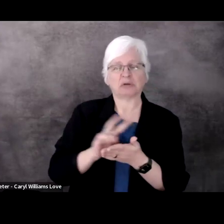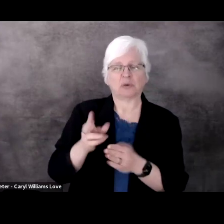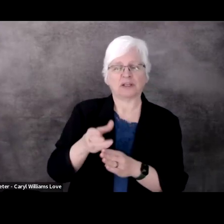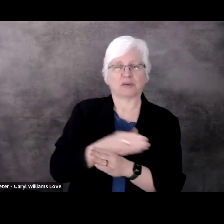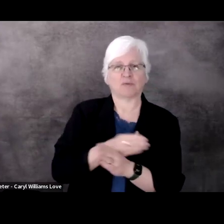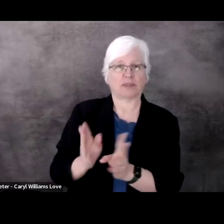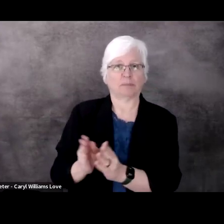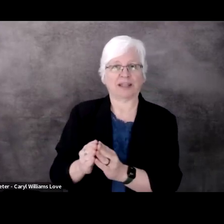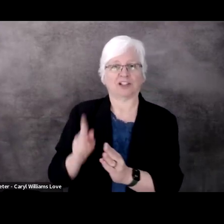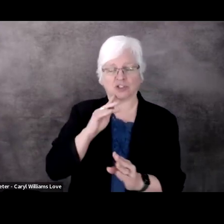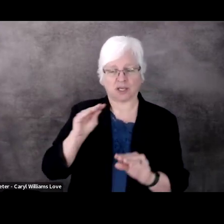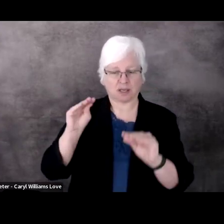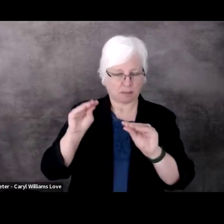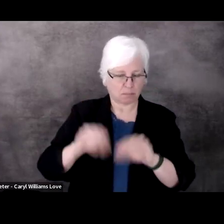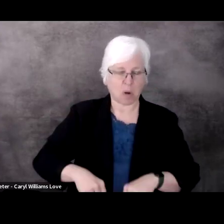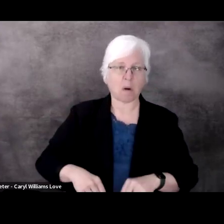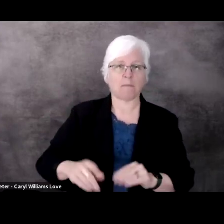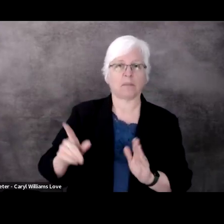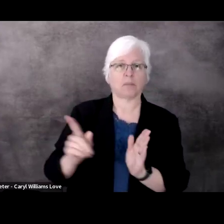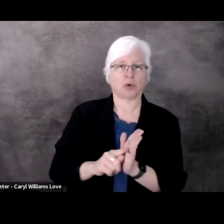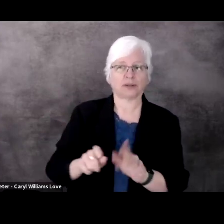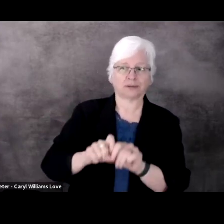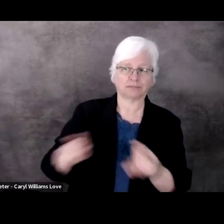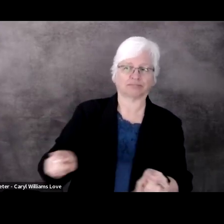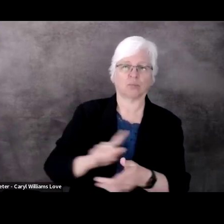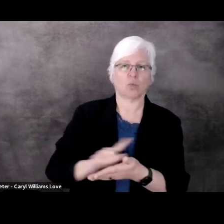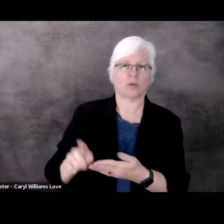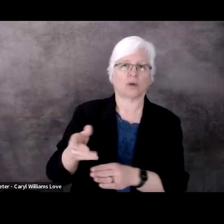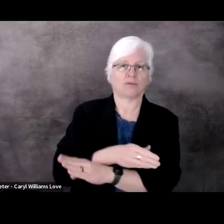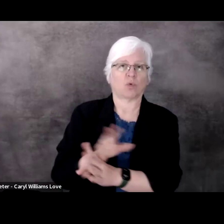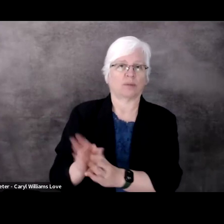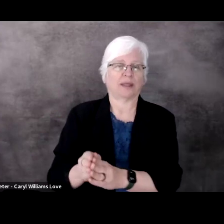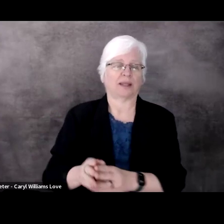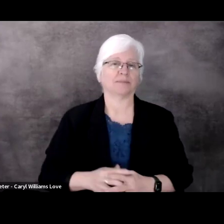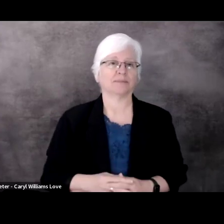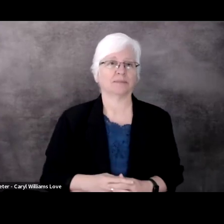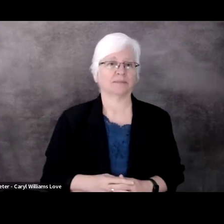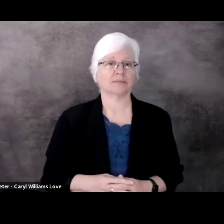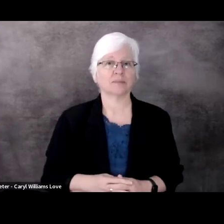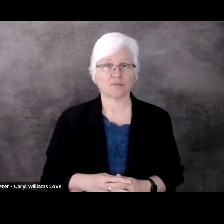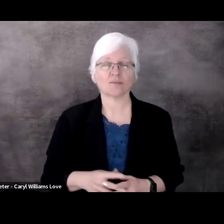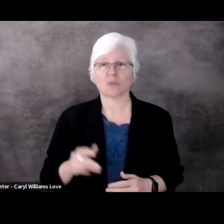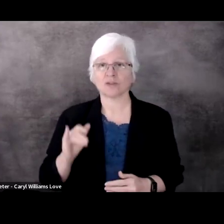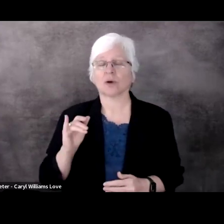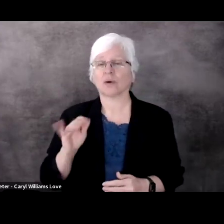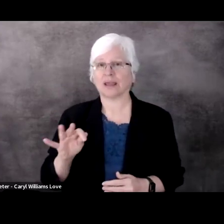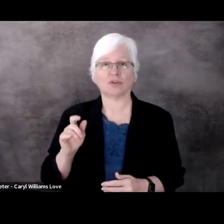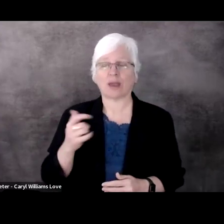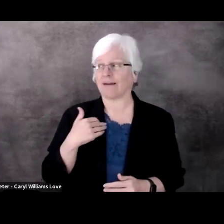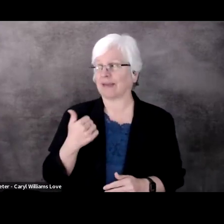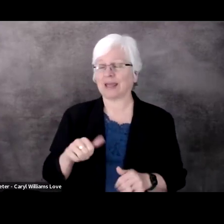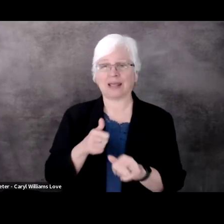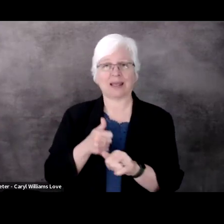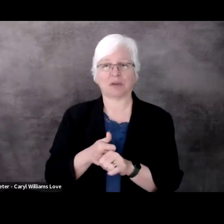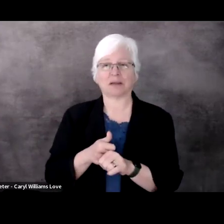our meeting so that it can get out to you 1 week before. So please do feel free to send any updates you have to Nicola,